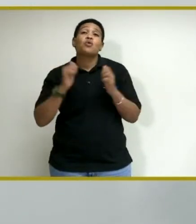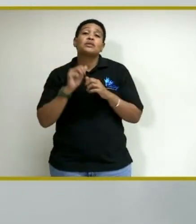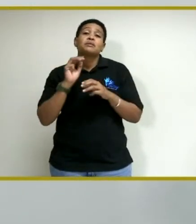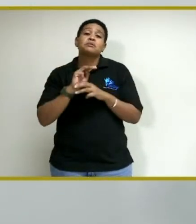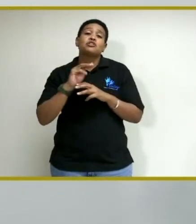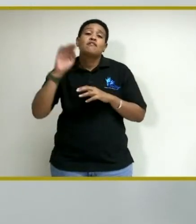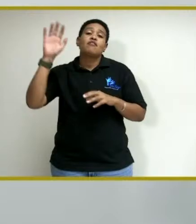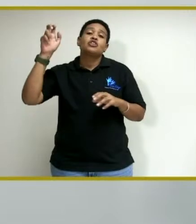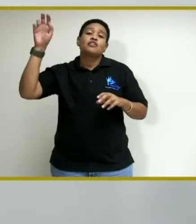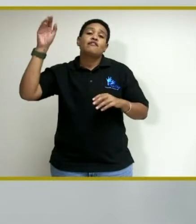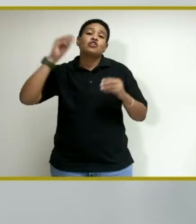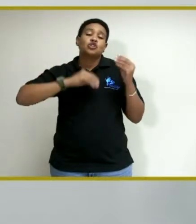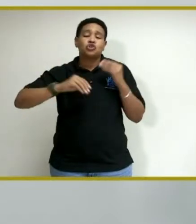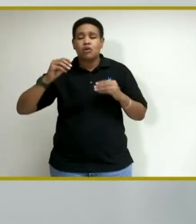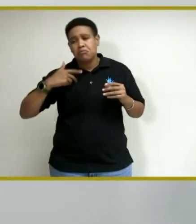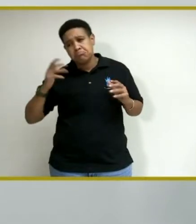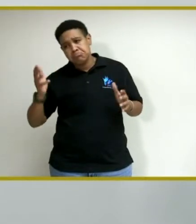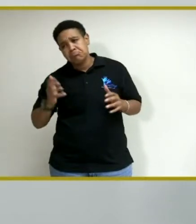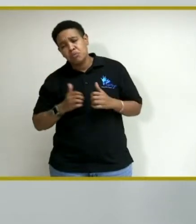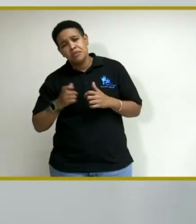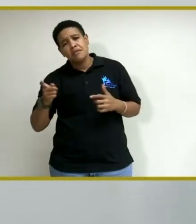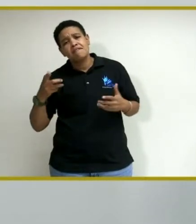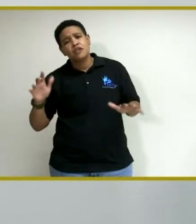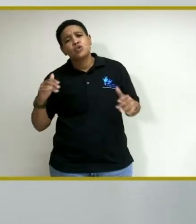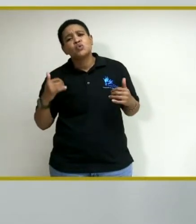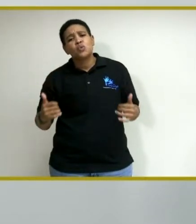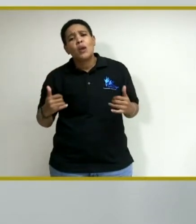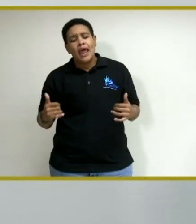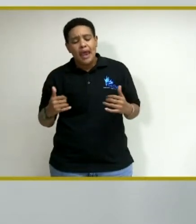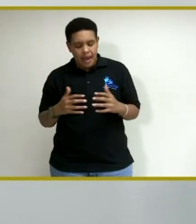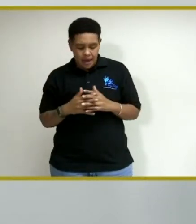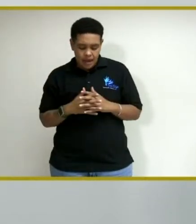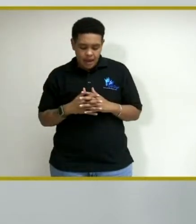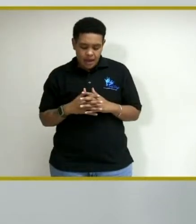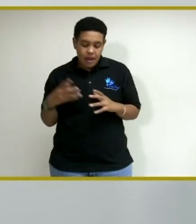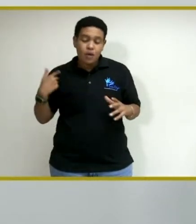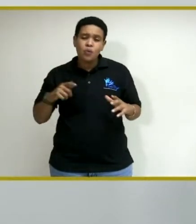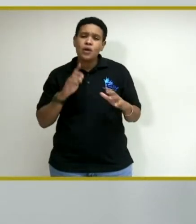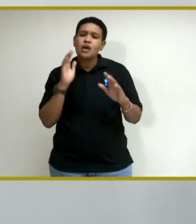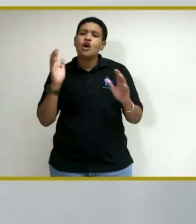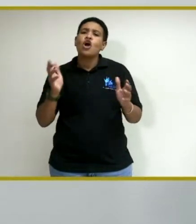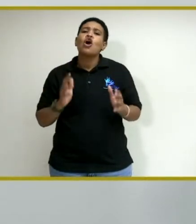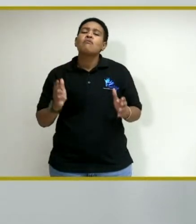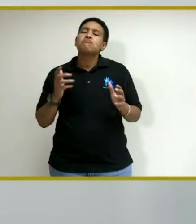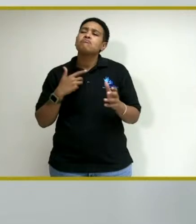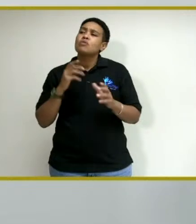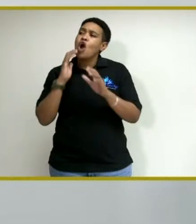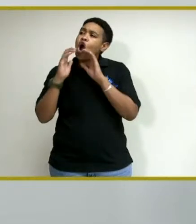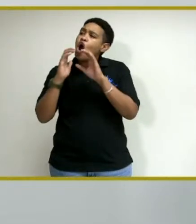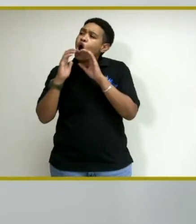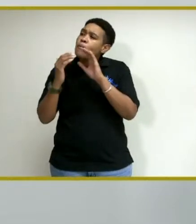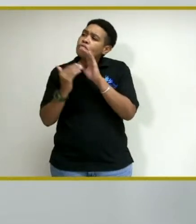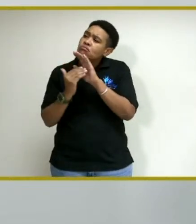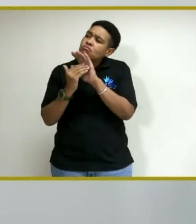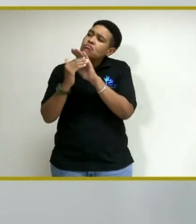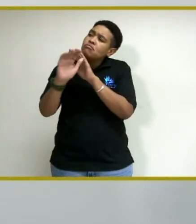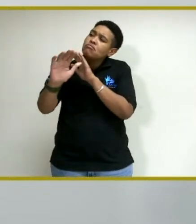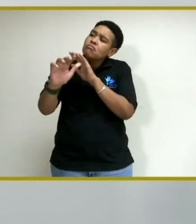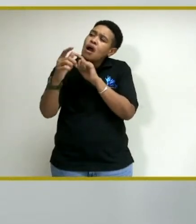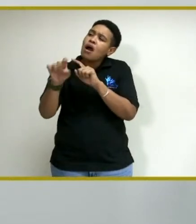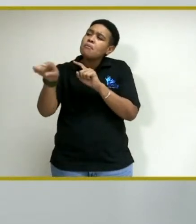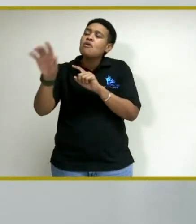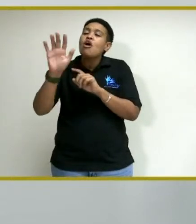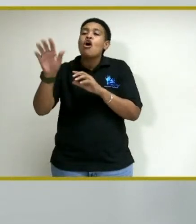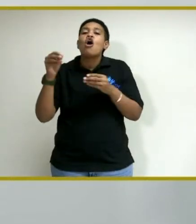Affairs and Foreign Trade today, and we communicate frequently because